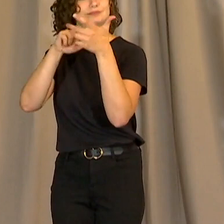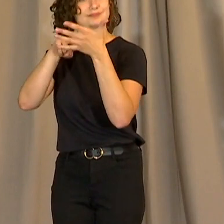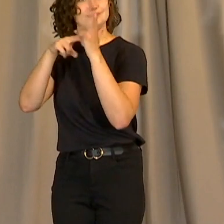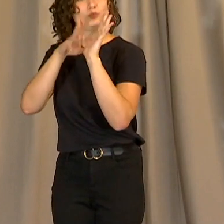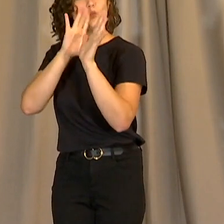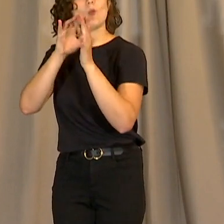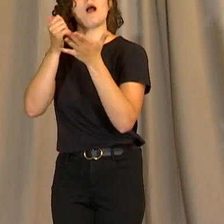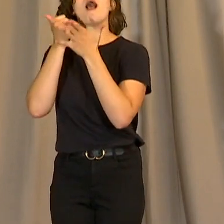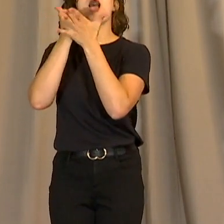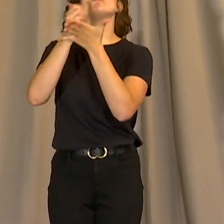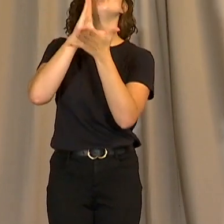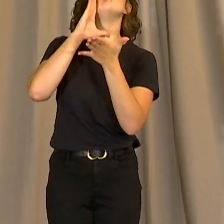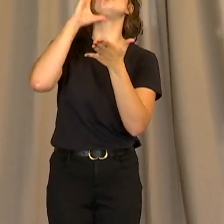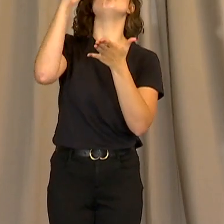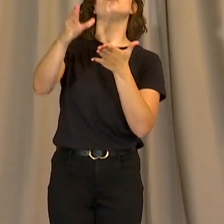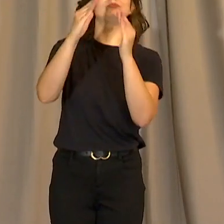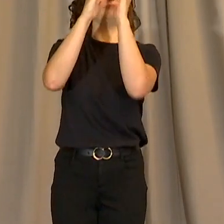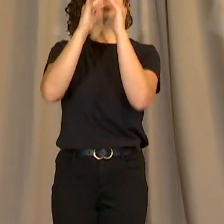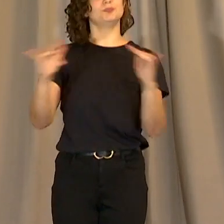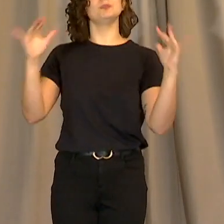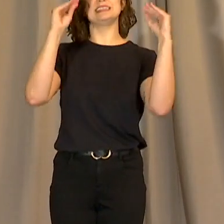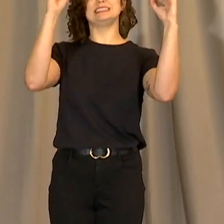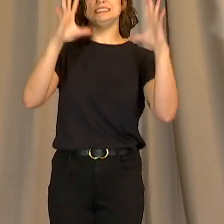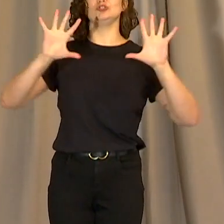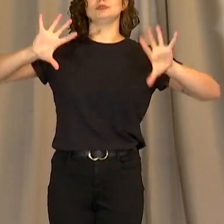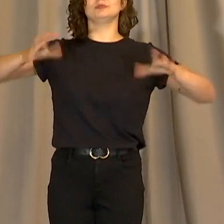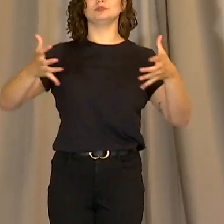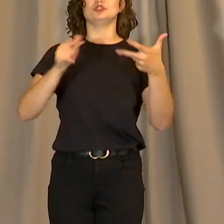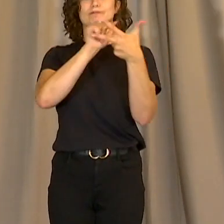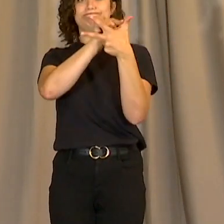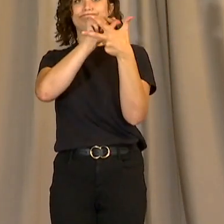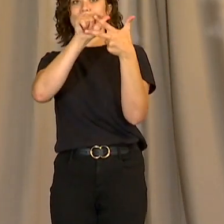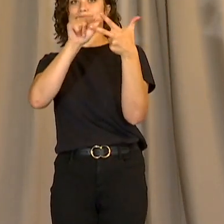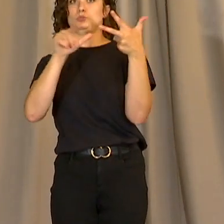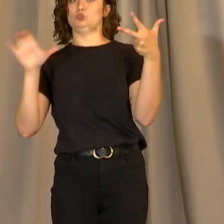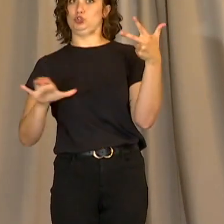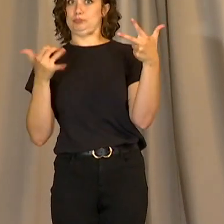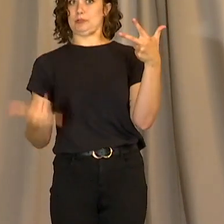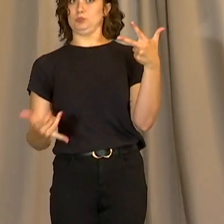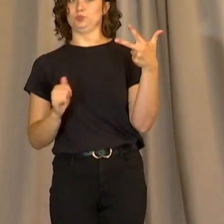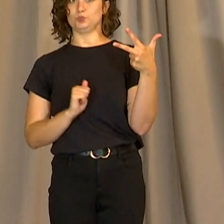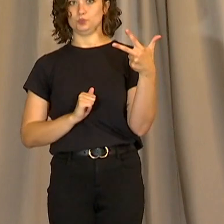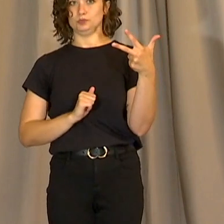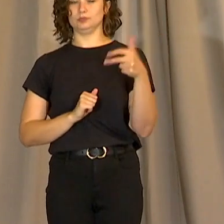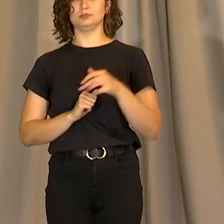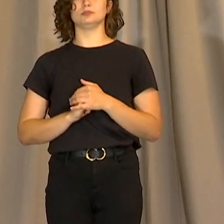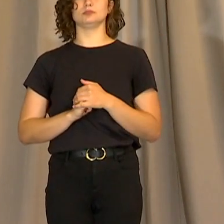diversify the entire teacher workforce. So three efforts. Gwetch, thank you.